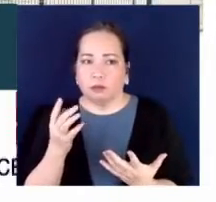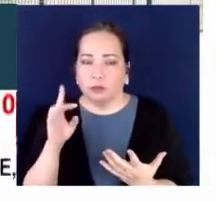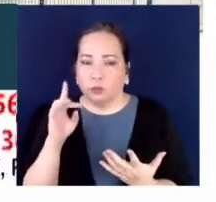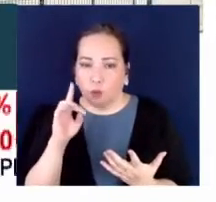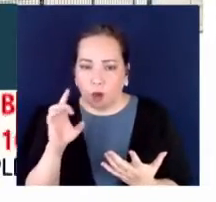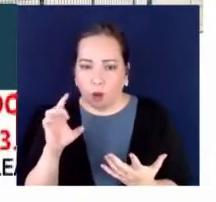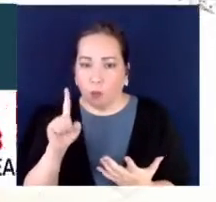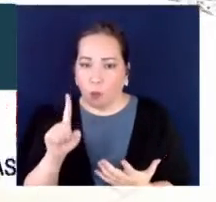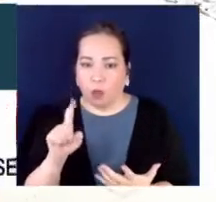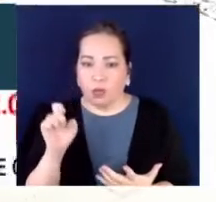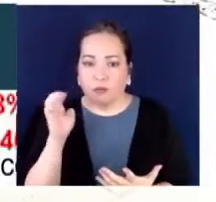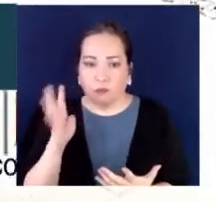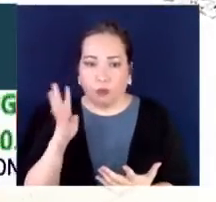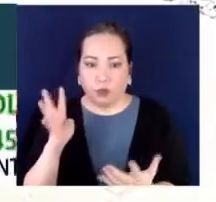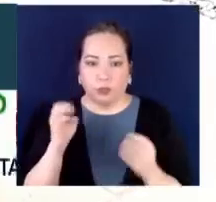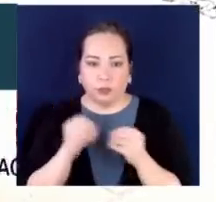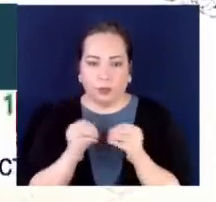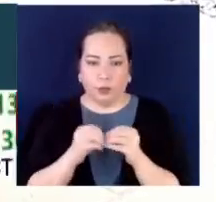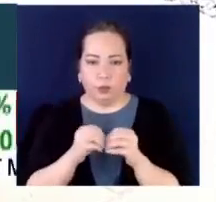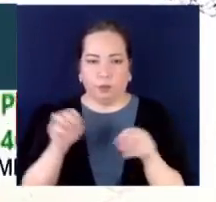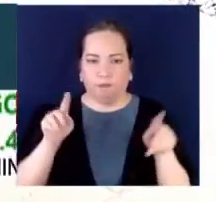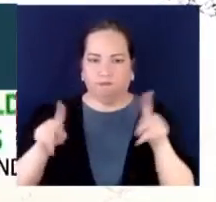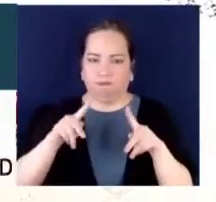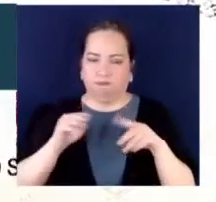146 cases.